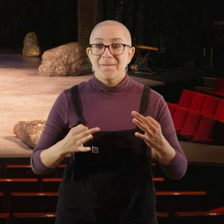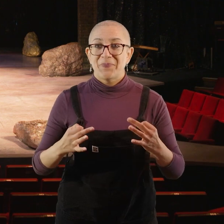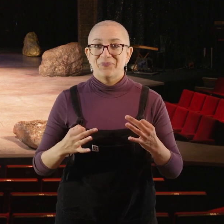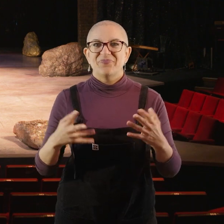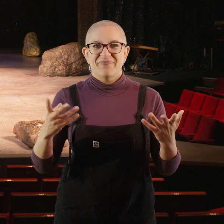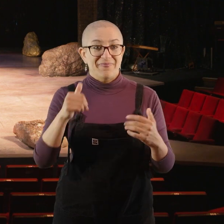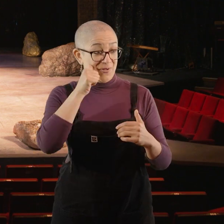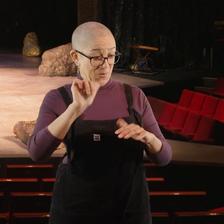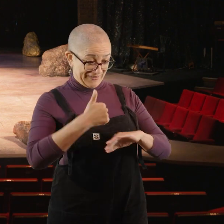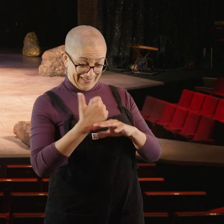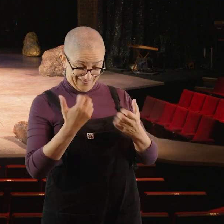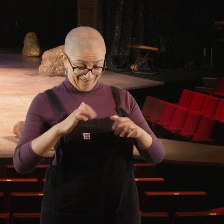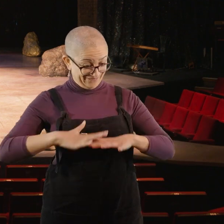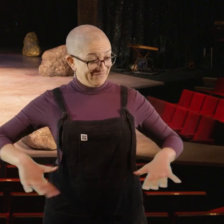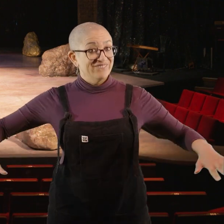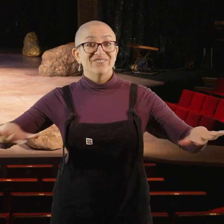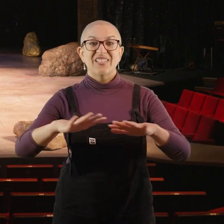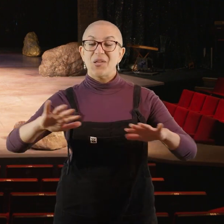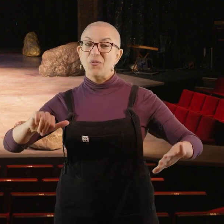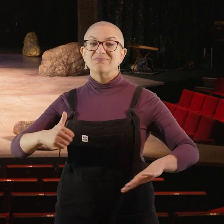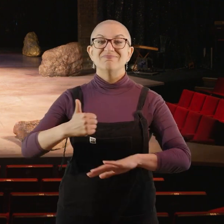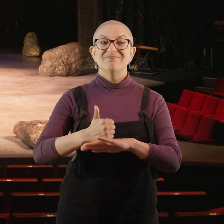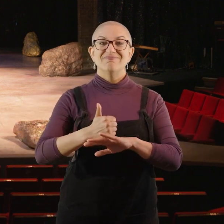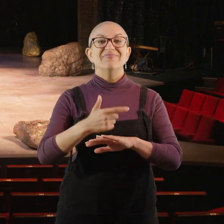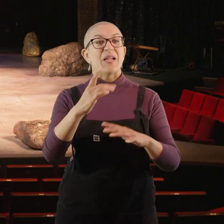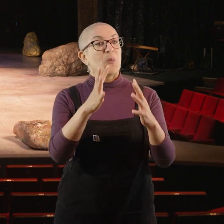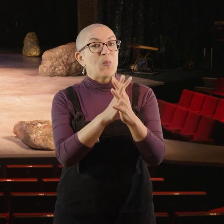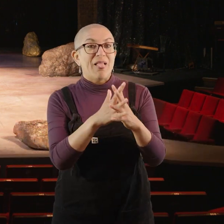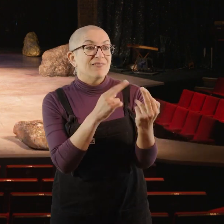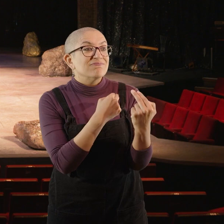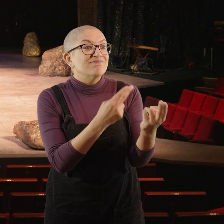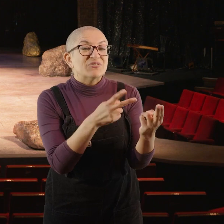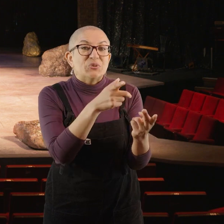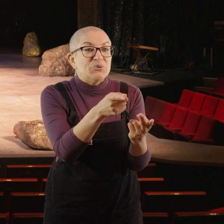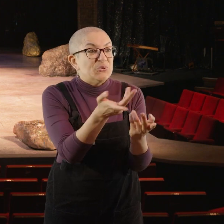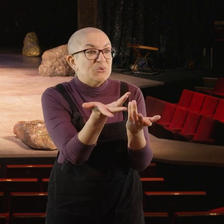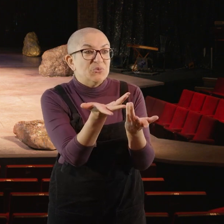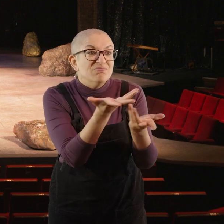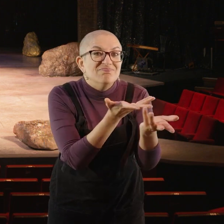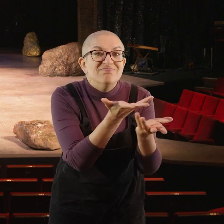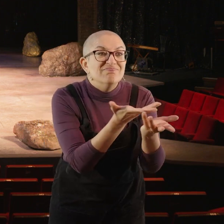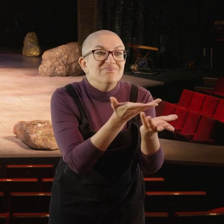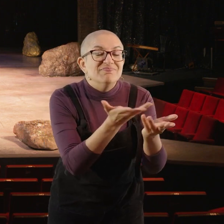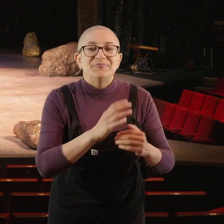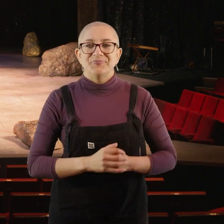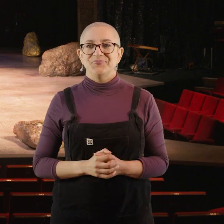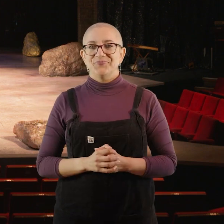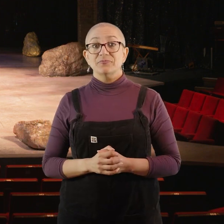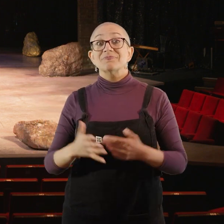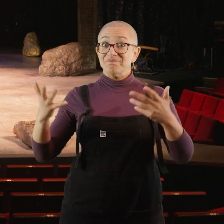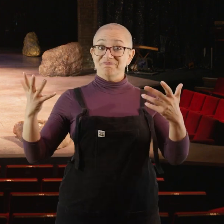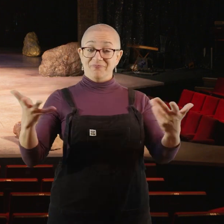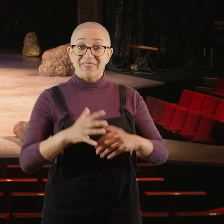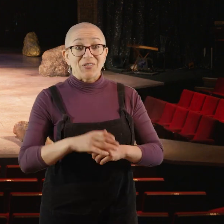but we have got the set today. So set yourselves where you are, and Wills, I'll leave it to you. Yeah, great. Well, let's explore it. Maybe, you